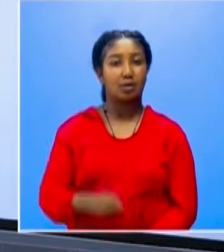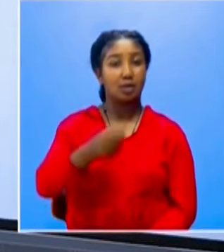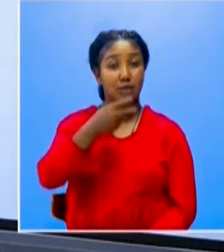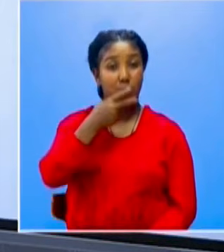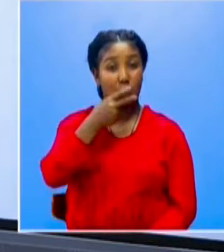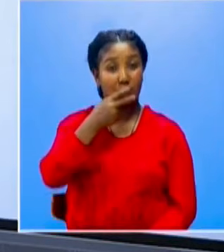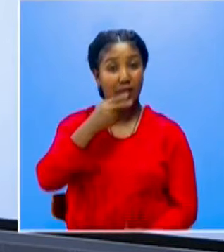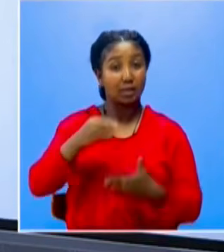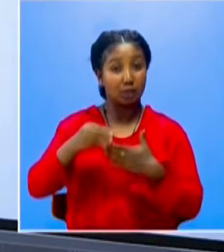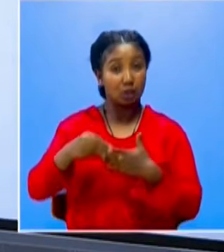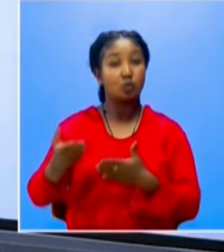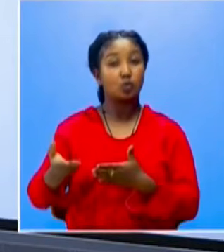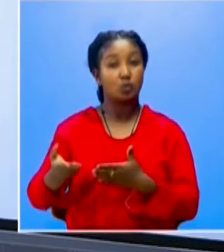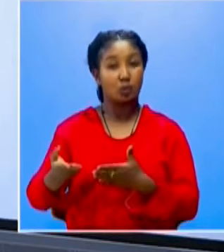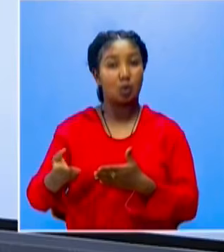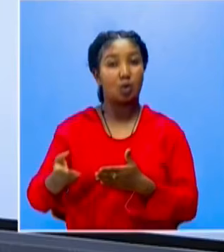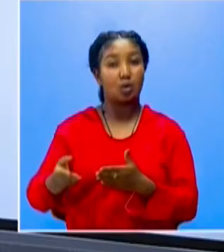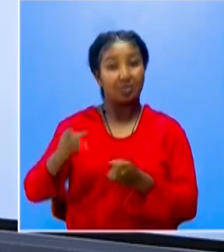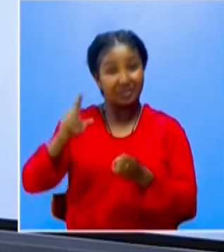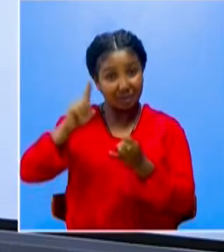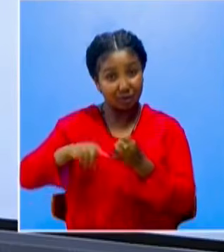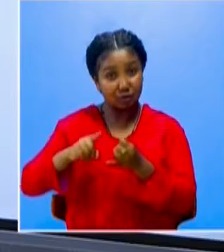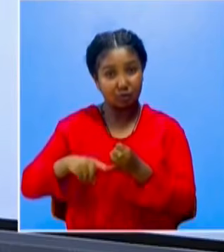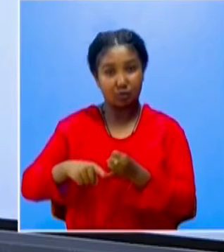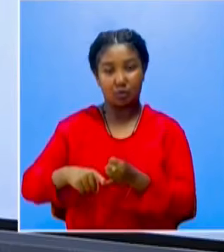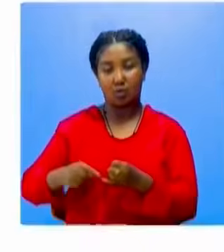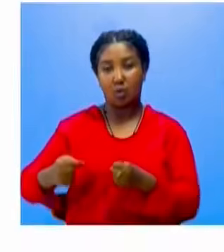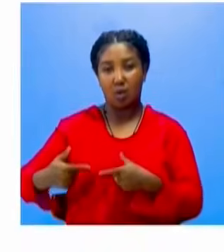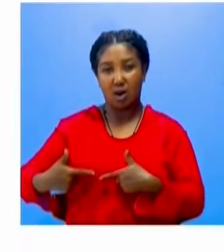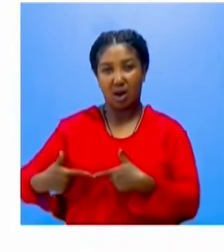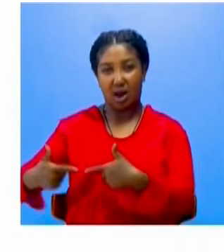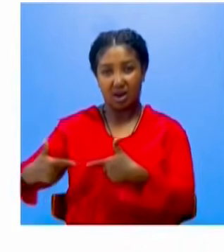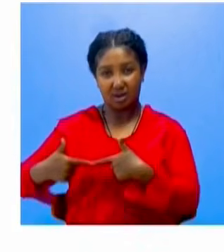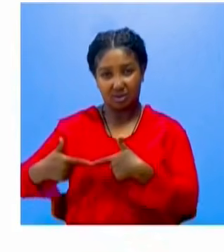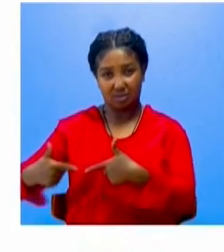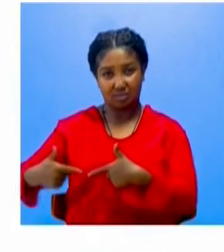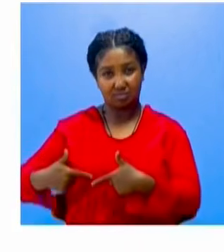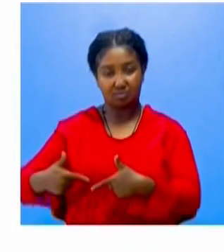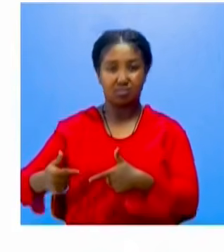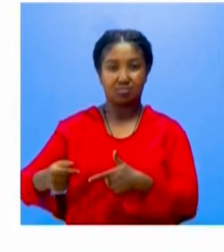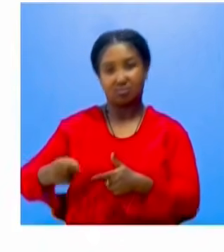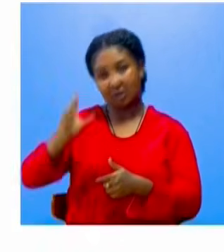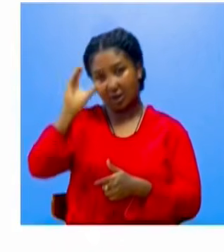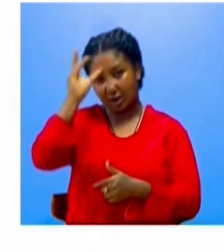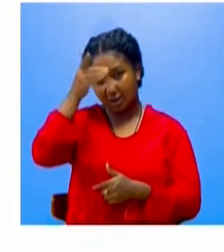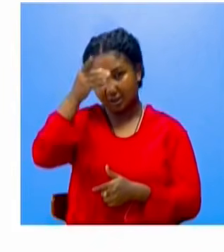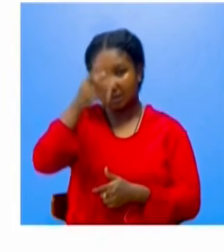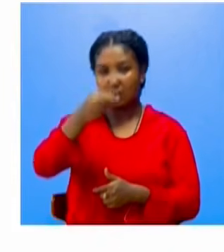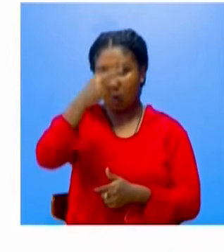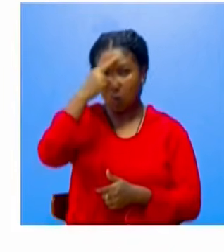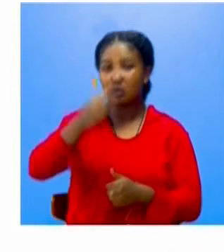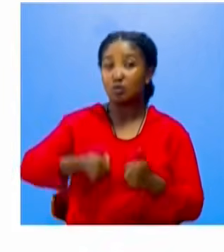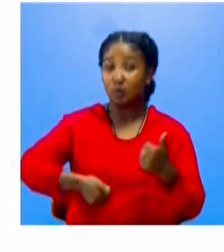smoking leads to lung cancer. Write down the cause